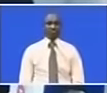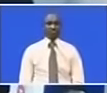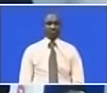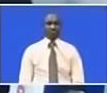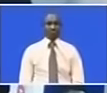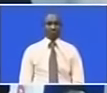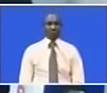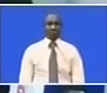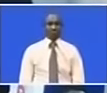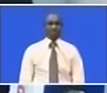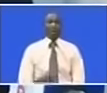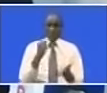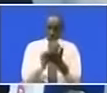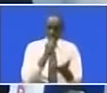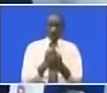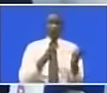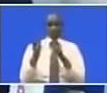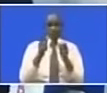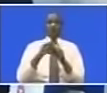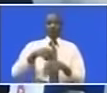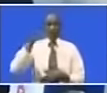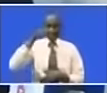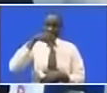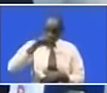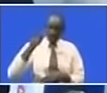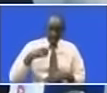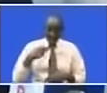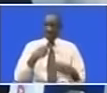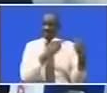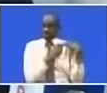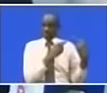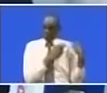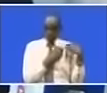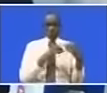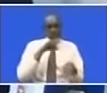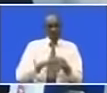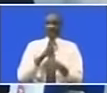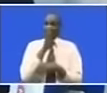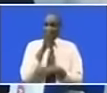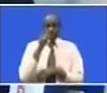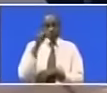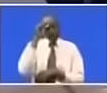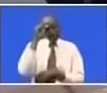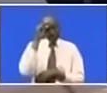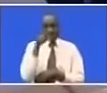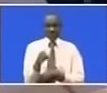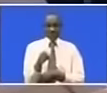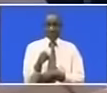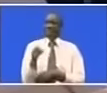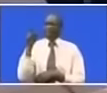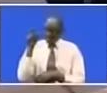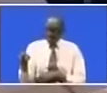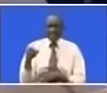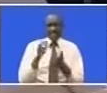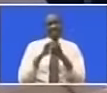Budget does not have any mandate in procuring any debt by the government. That is